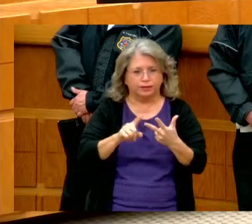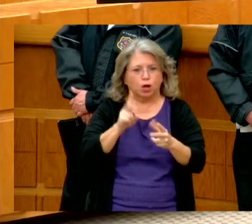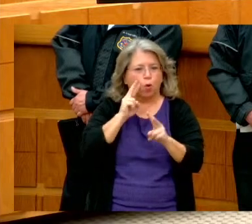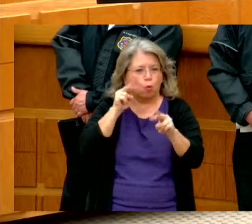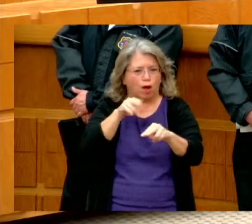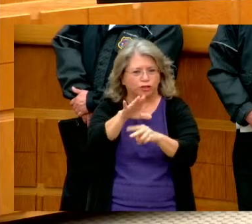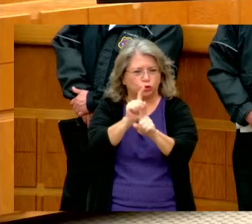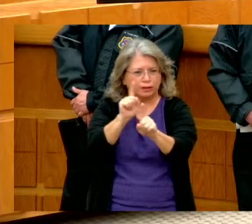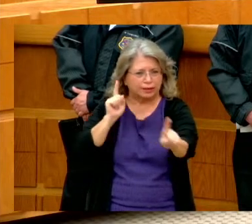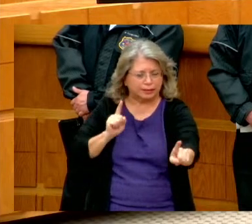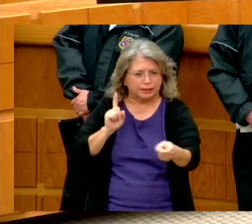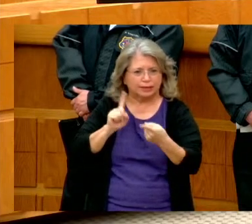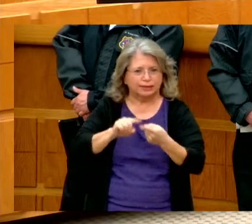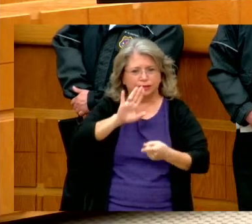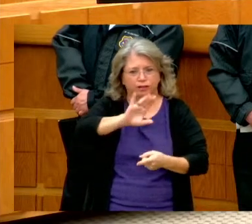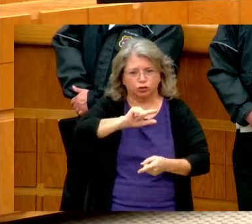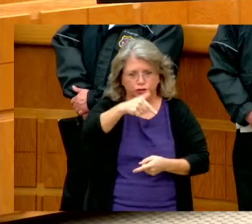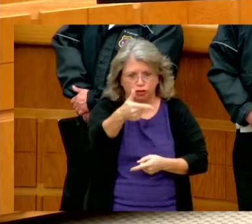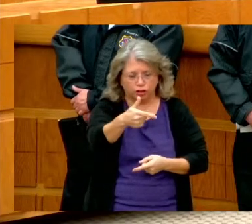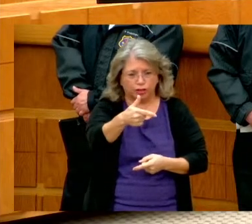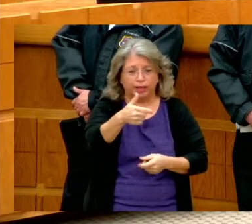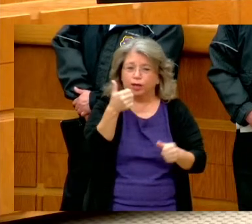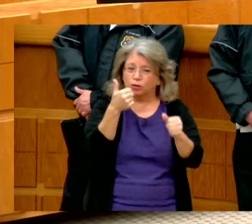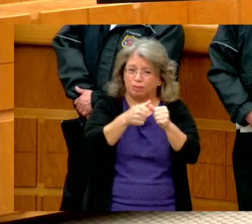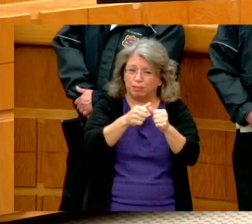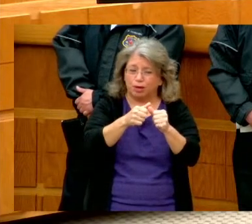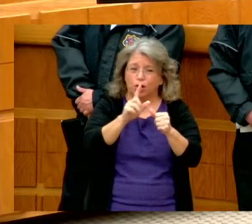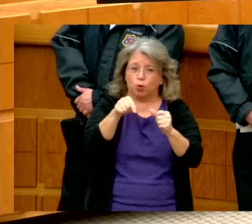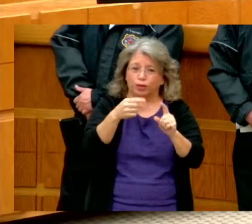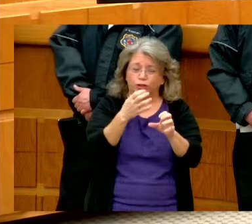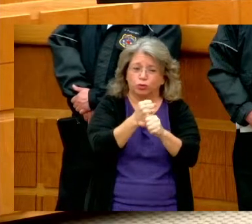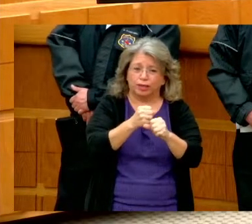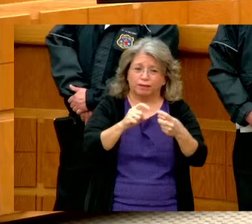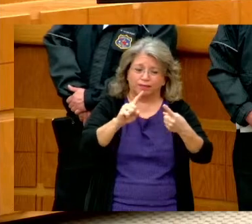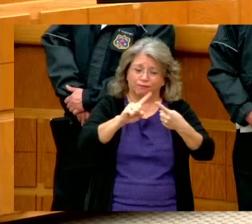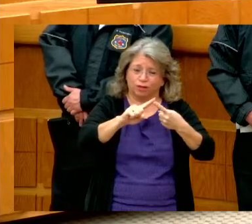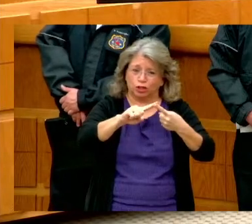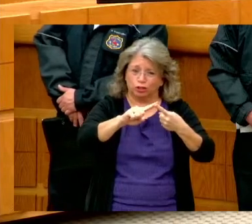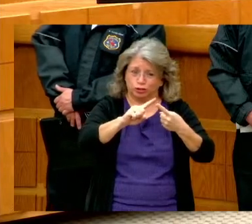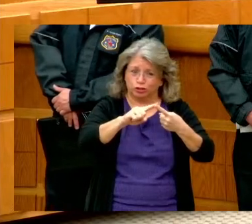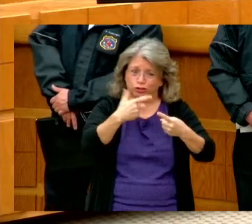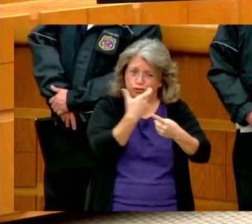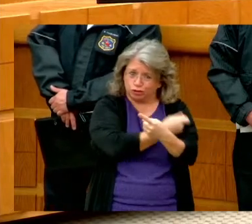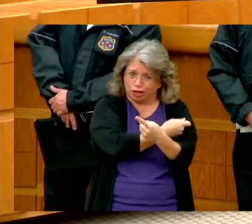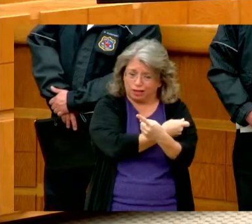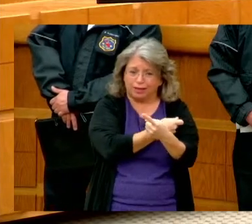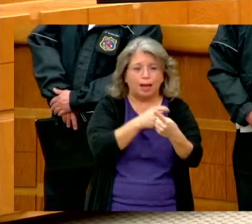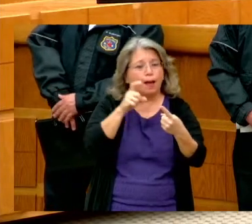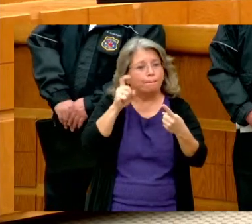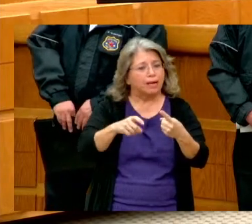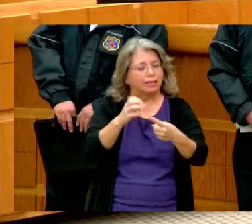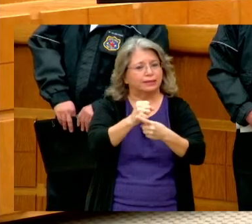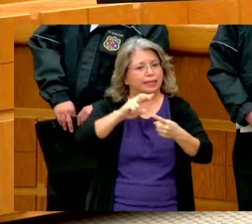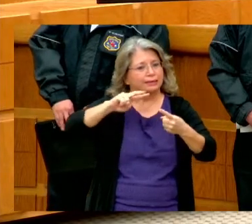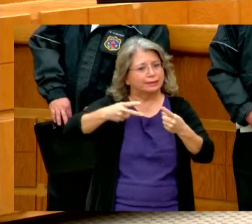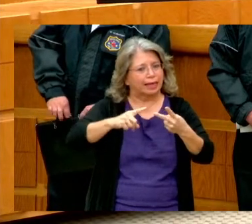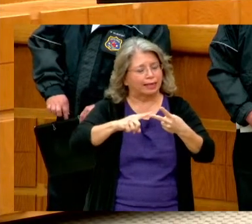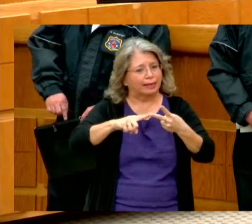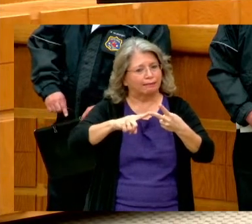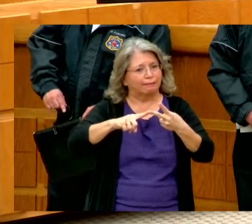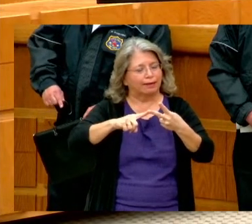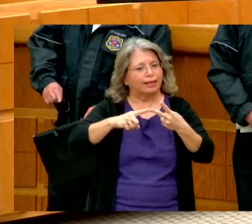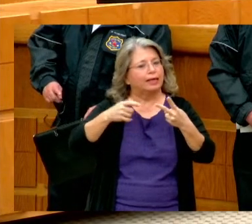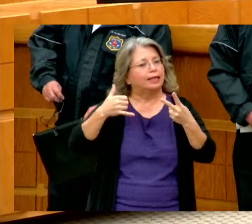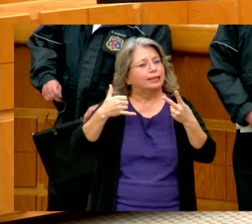it's your turn, you've got to get a second dose. You need to keep those 3 W's active in your life. And even after you get your second dose, you need to keep